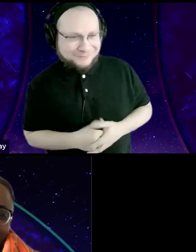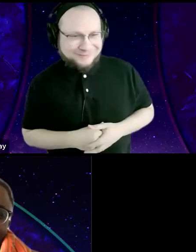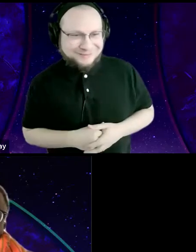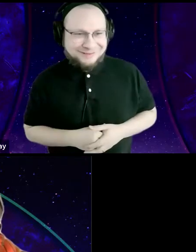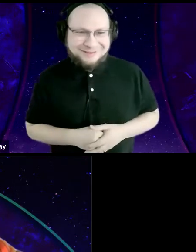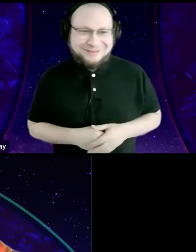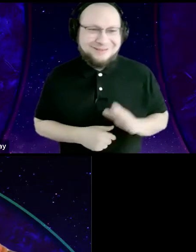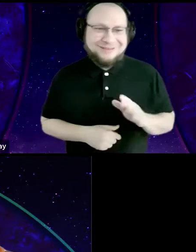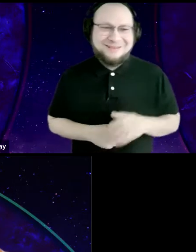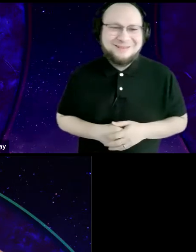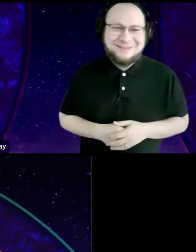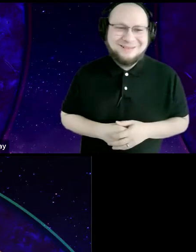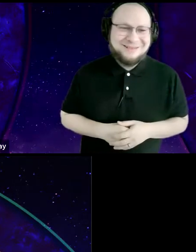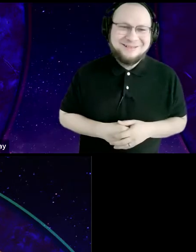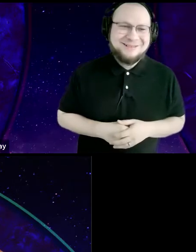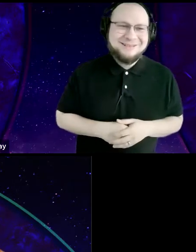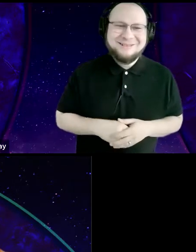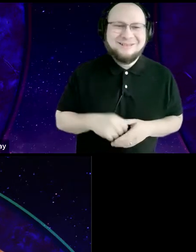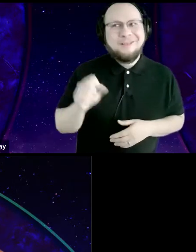Literally every time people are like,